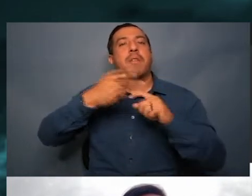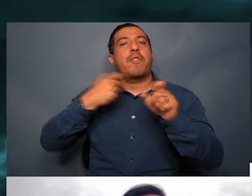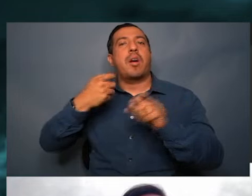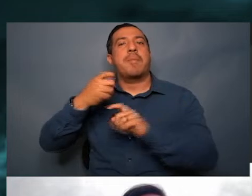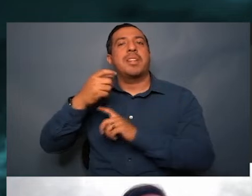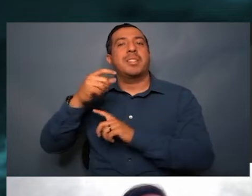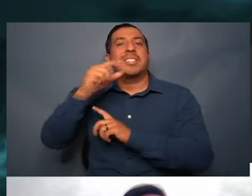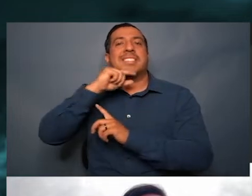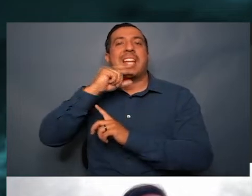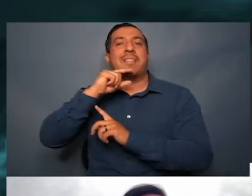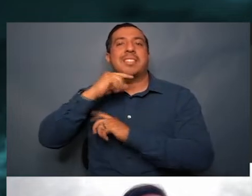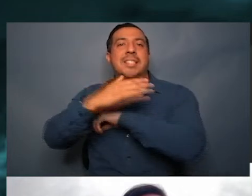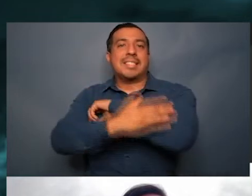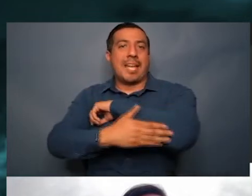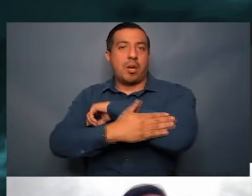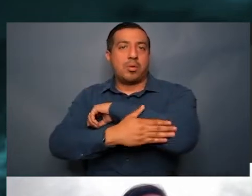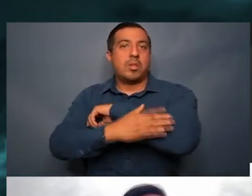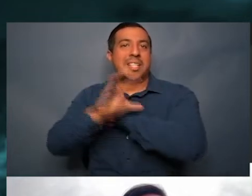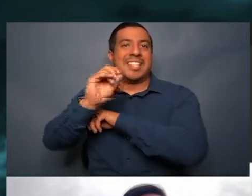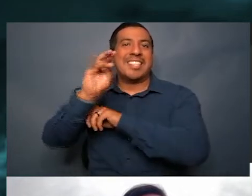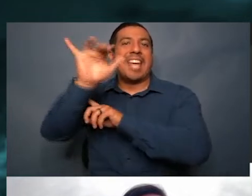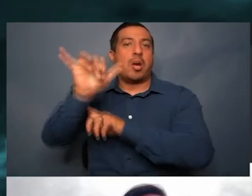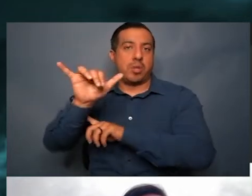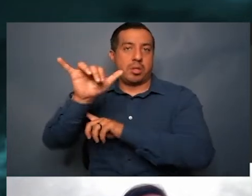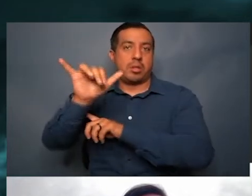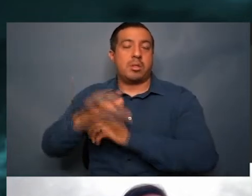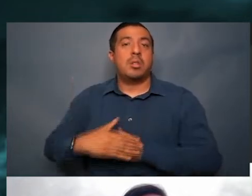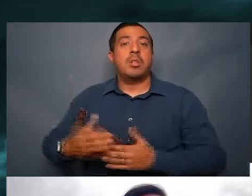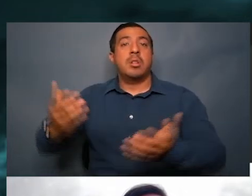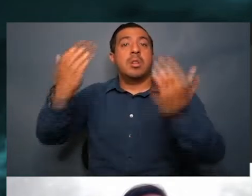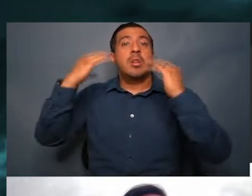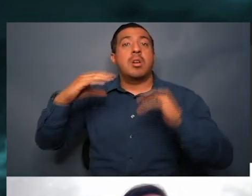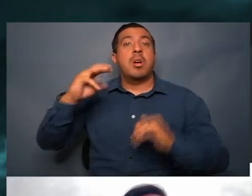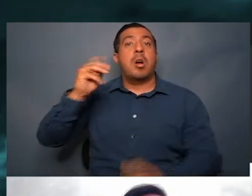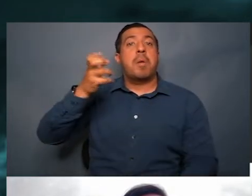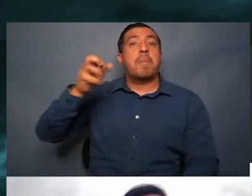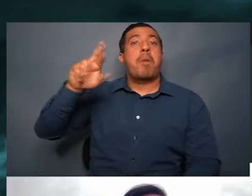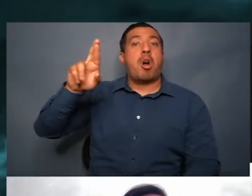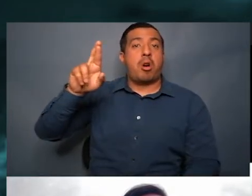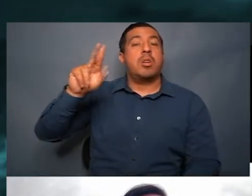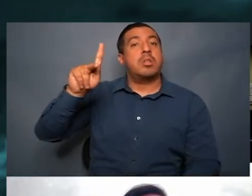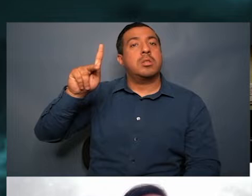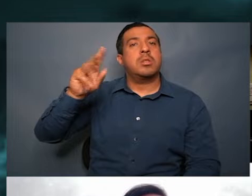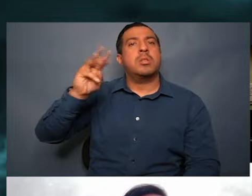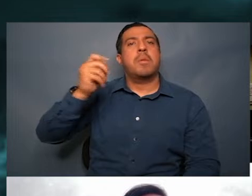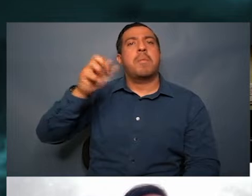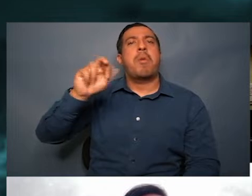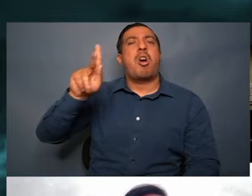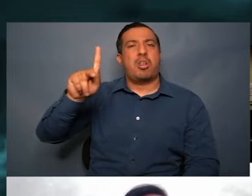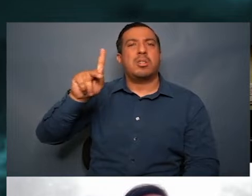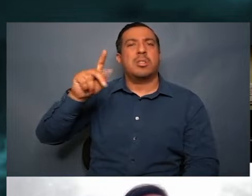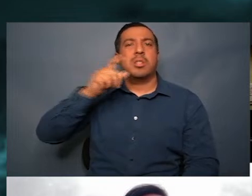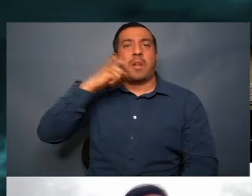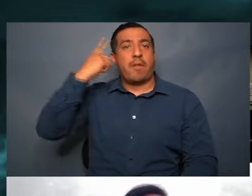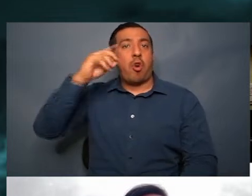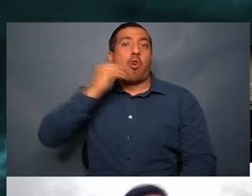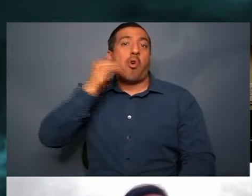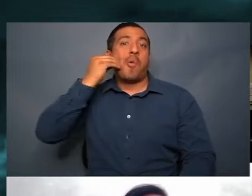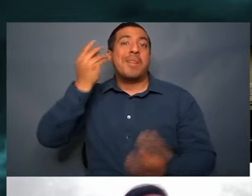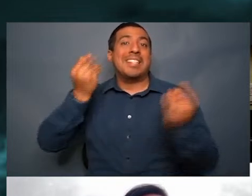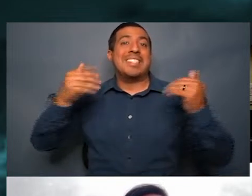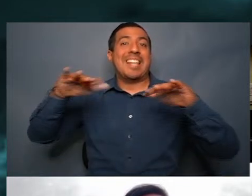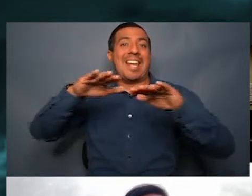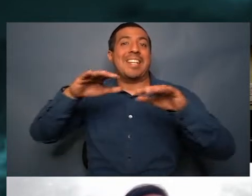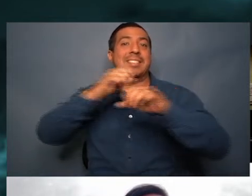And last but not least, Mark? Good evening. This is Mark Sloan. I am the Coordinator for Homeland Security and Emergency Management for